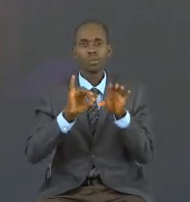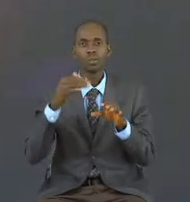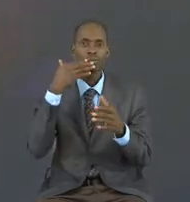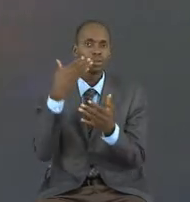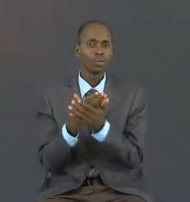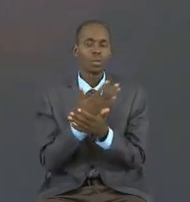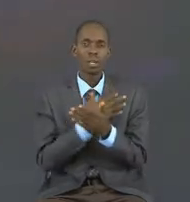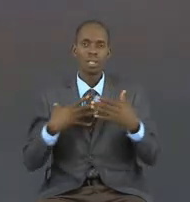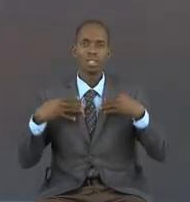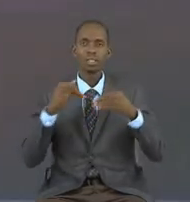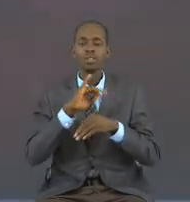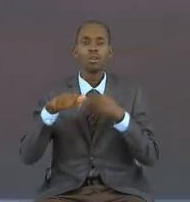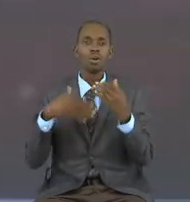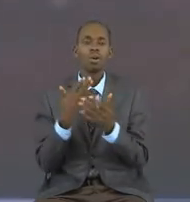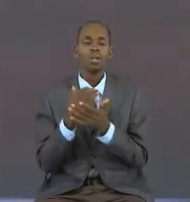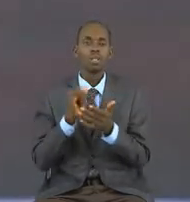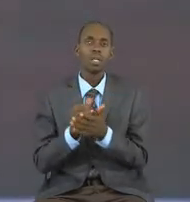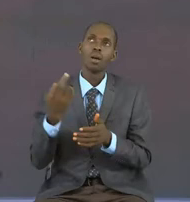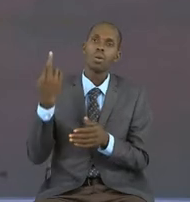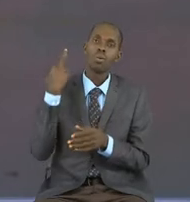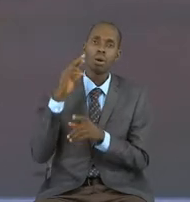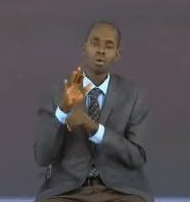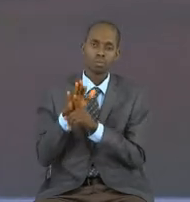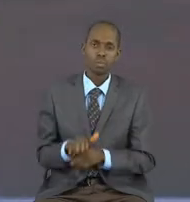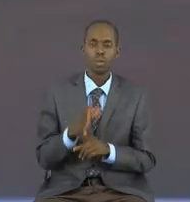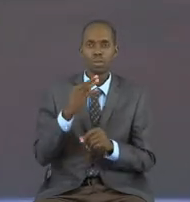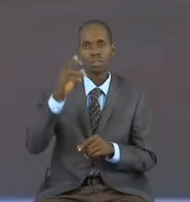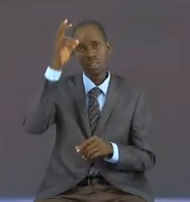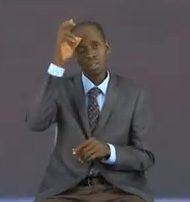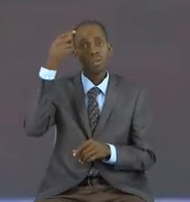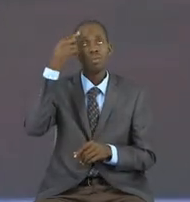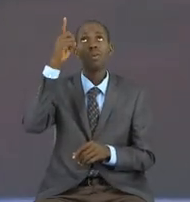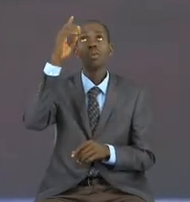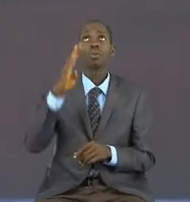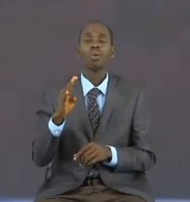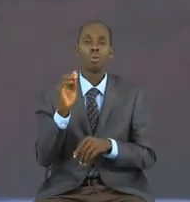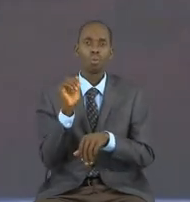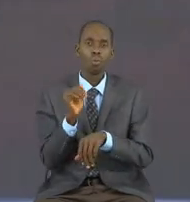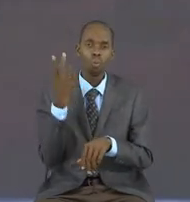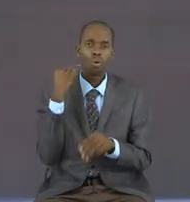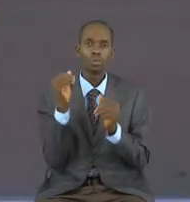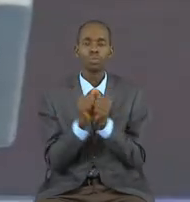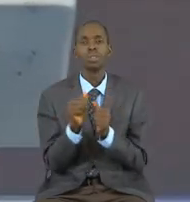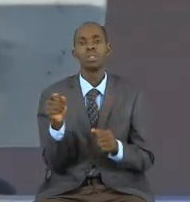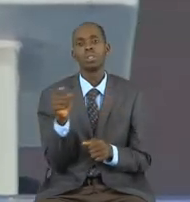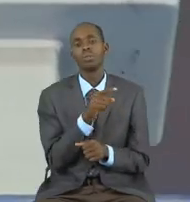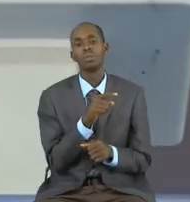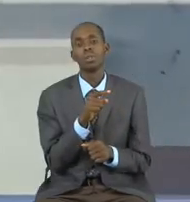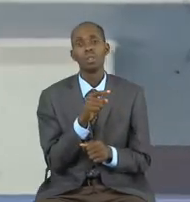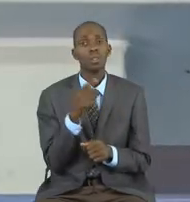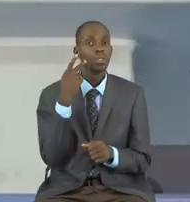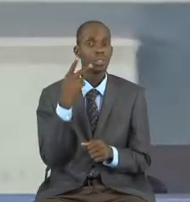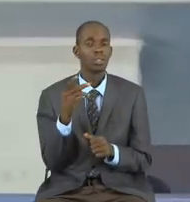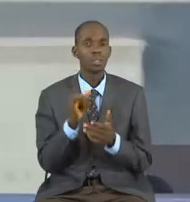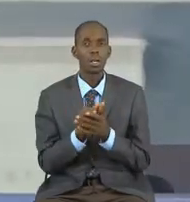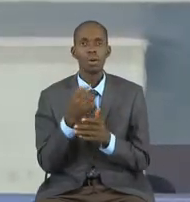were oppressed of the devil, for God was with him. By the way, you see the Trinity there.